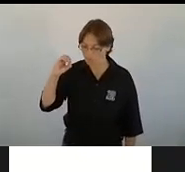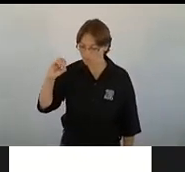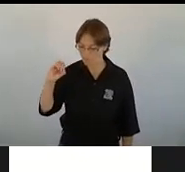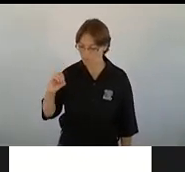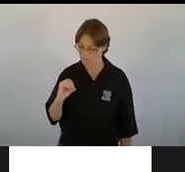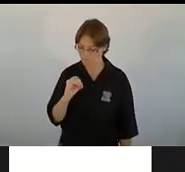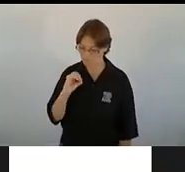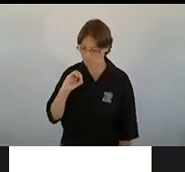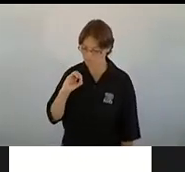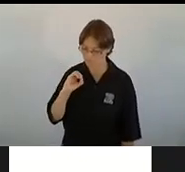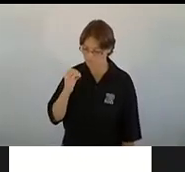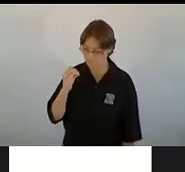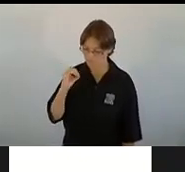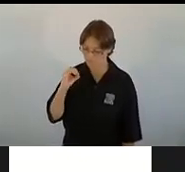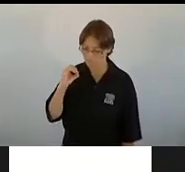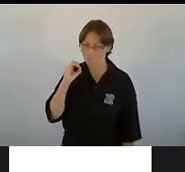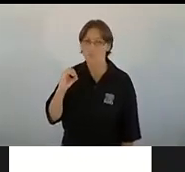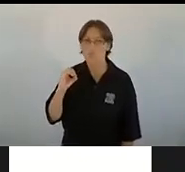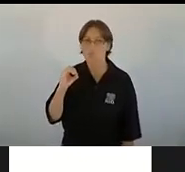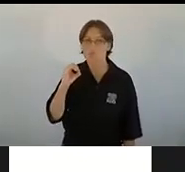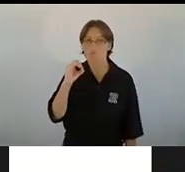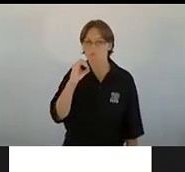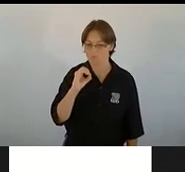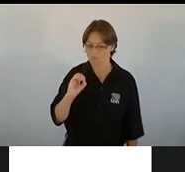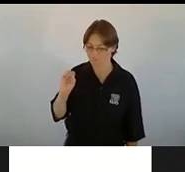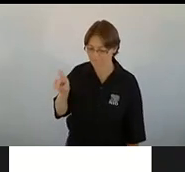O, just making a circle with your hand.